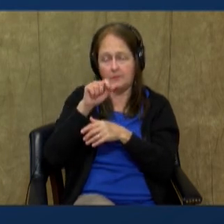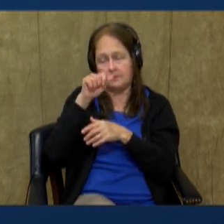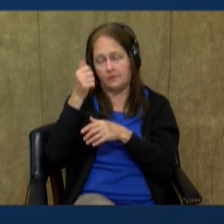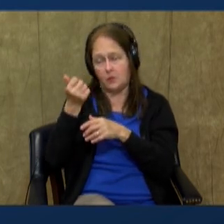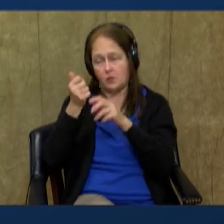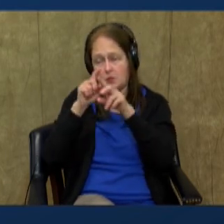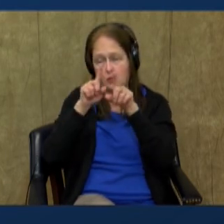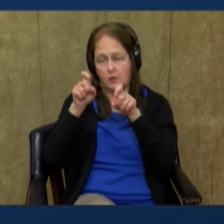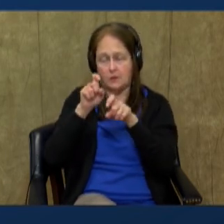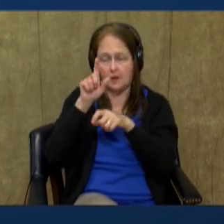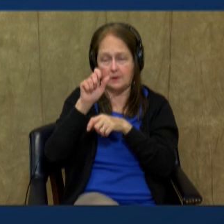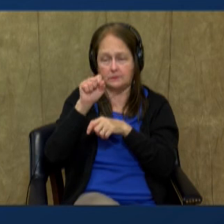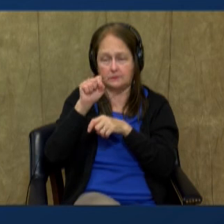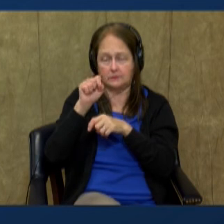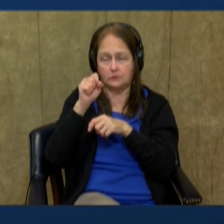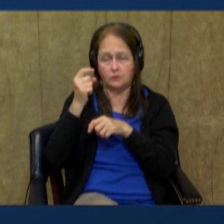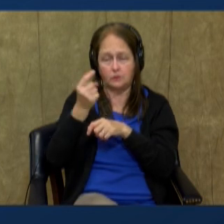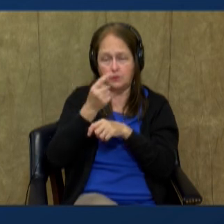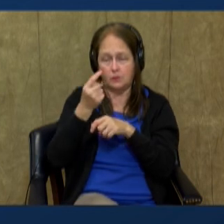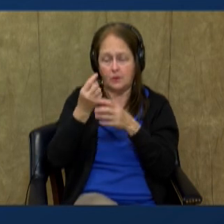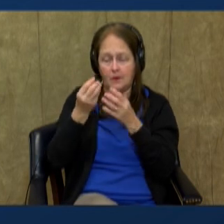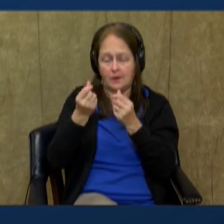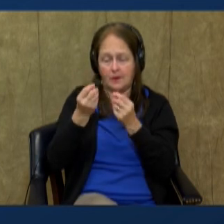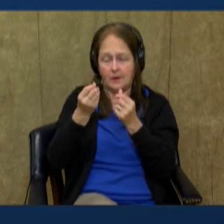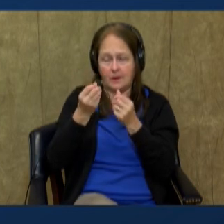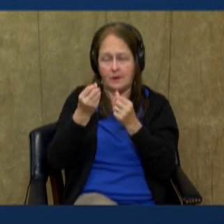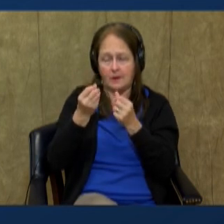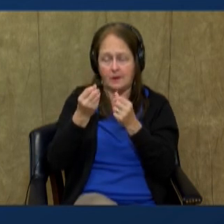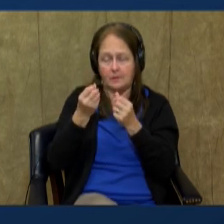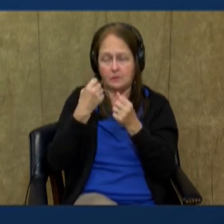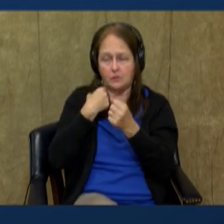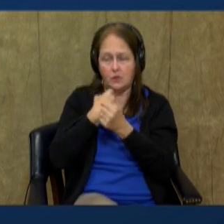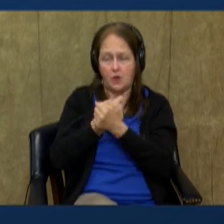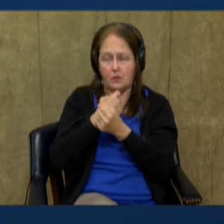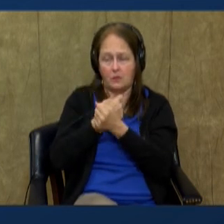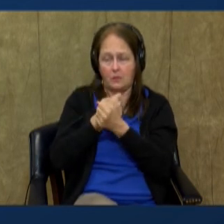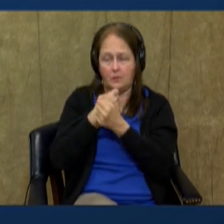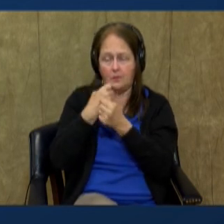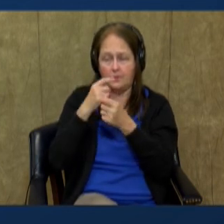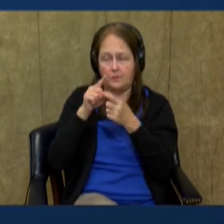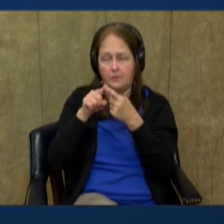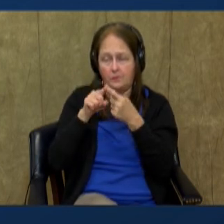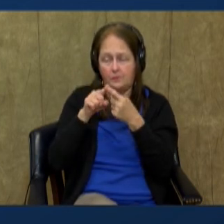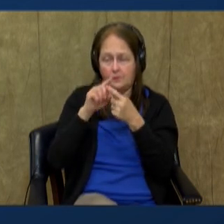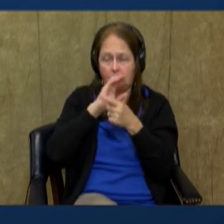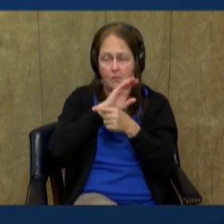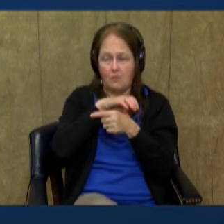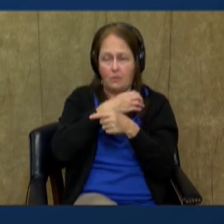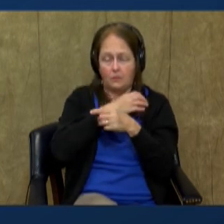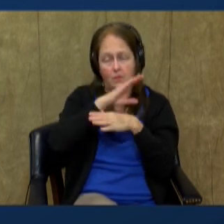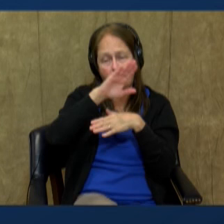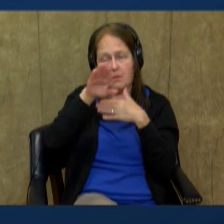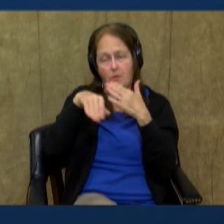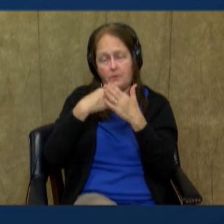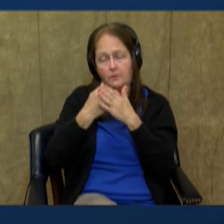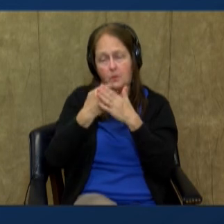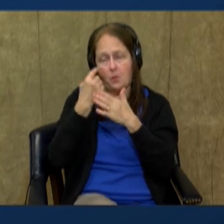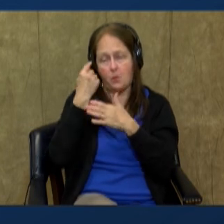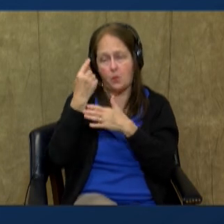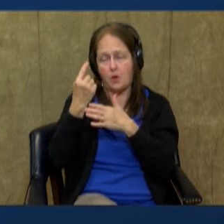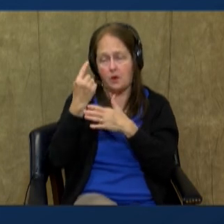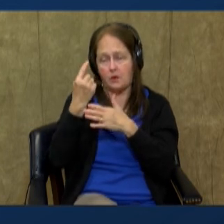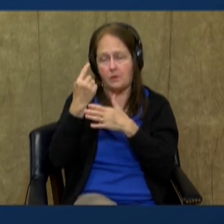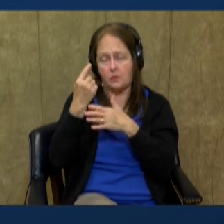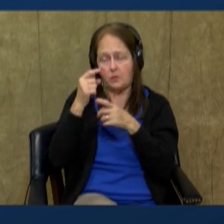Another question, Laos is the only landlocked country in Southeast Asia. This is characterized by all of the following except which